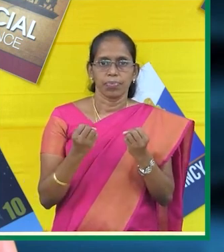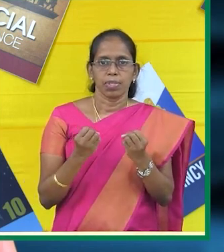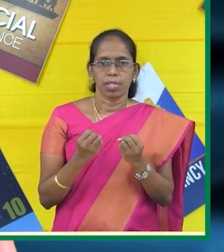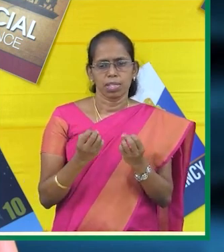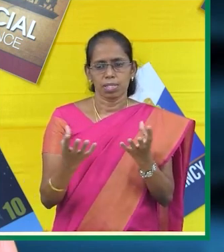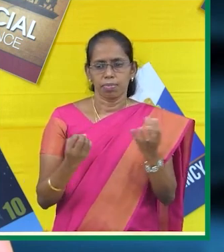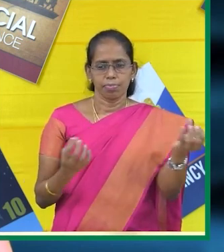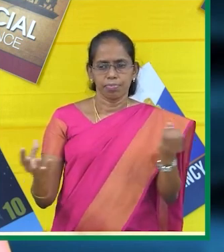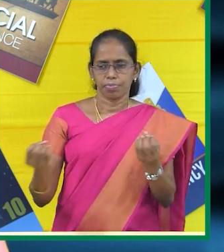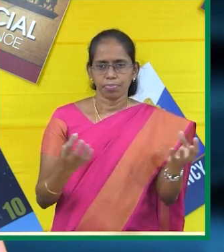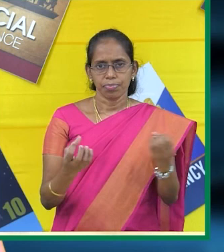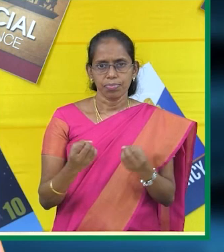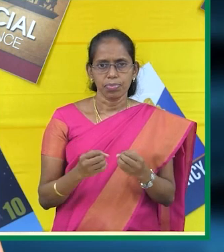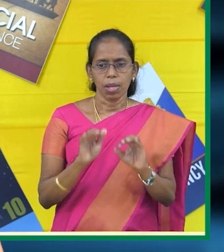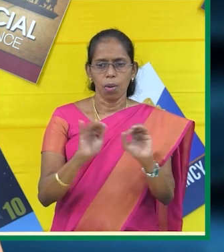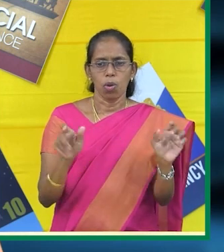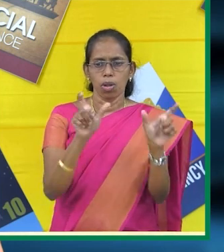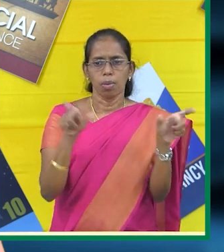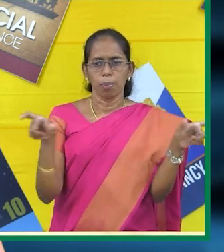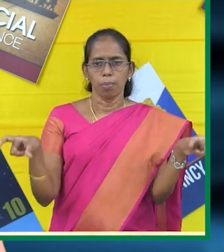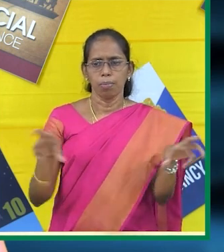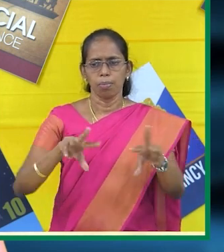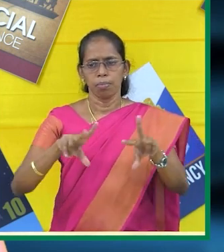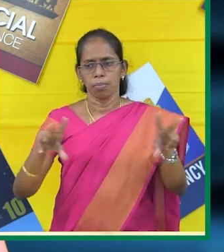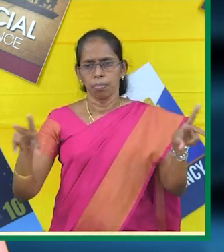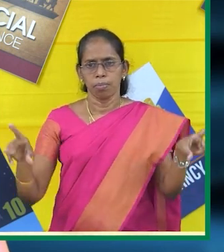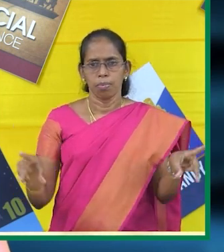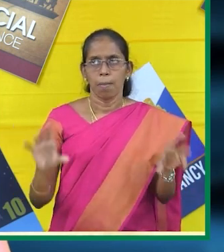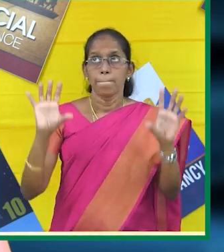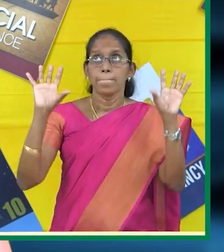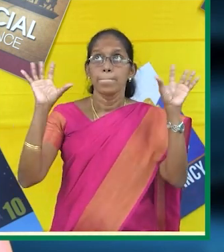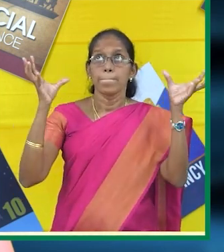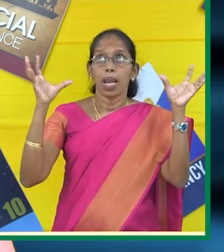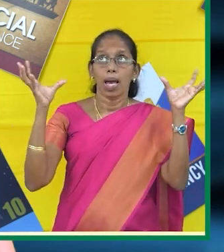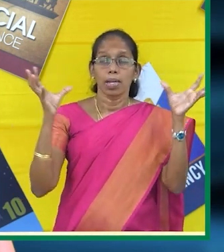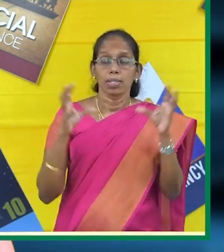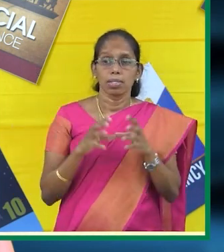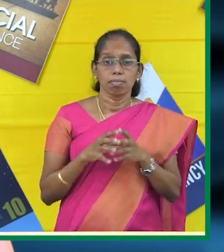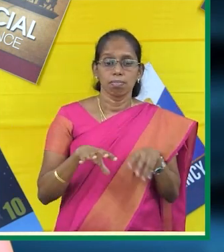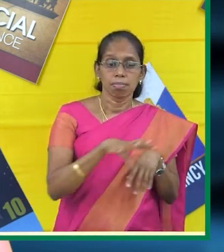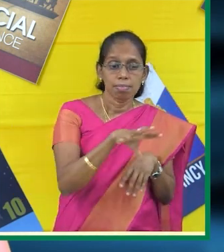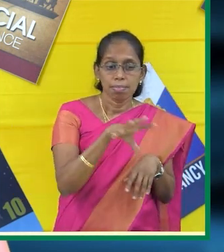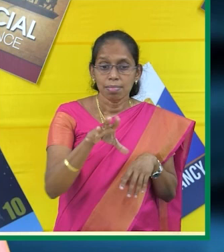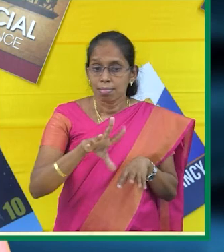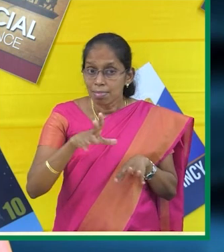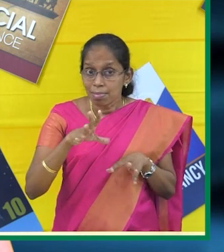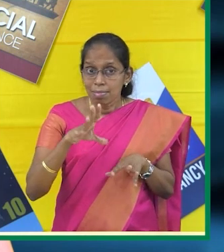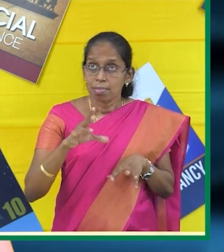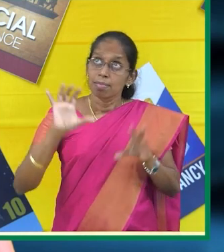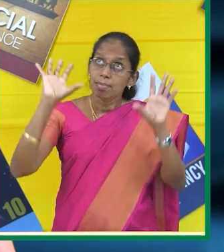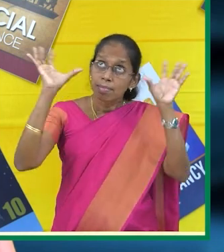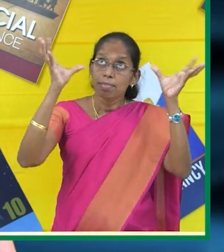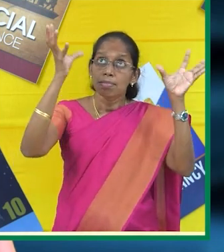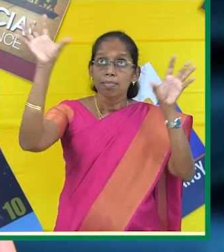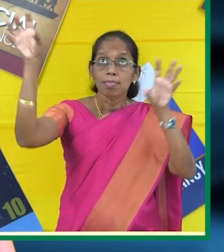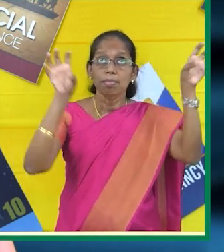information from people from different planets, not only from countries, from different planets he